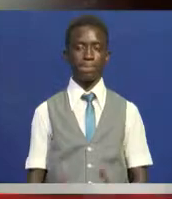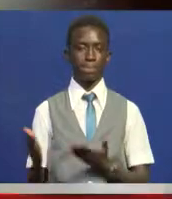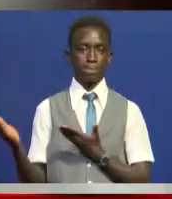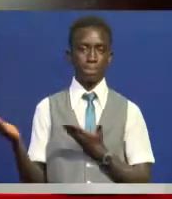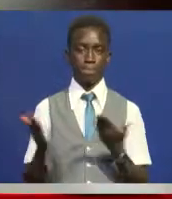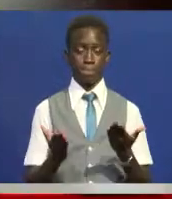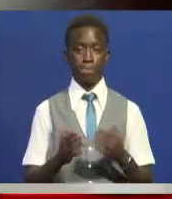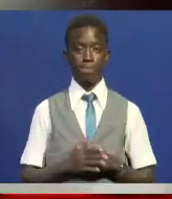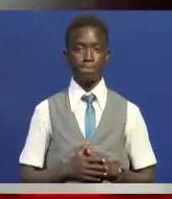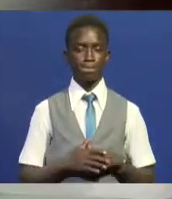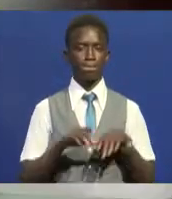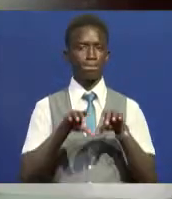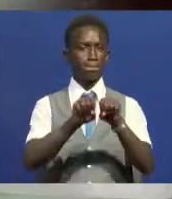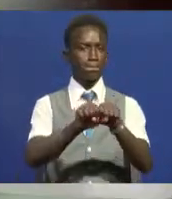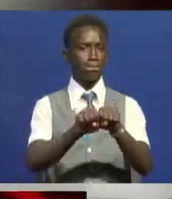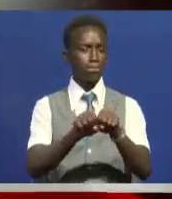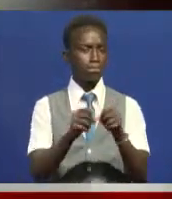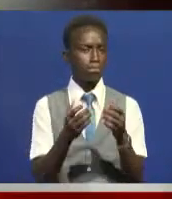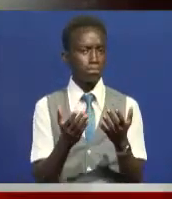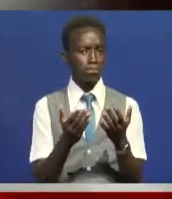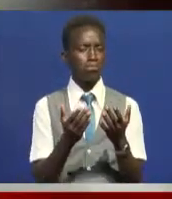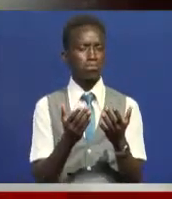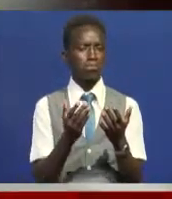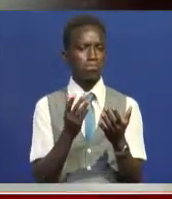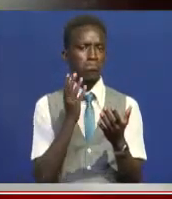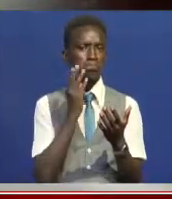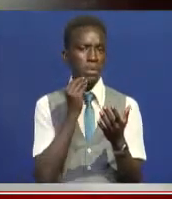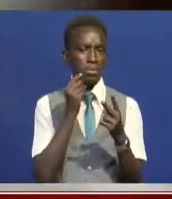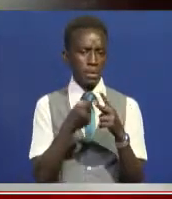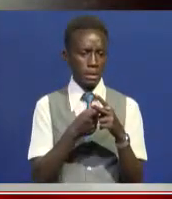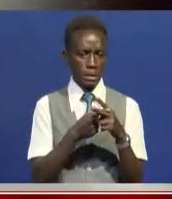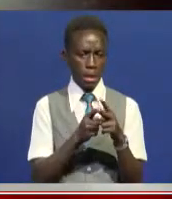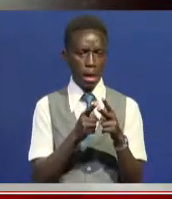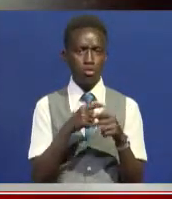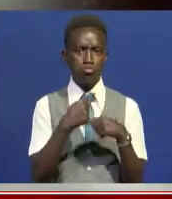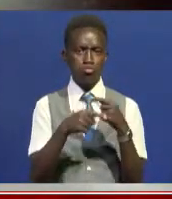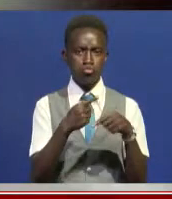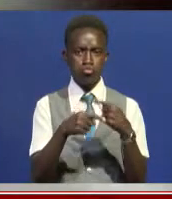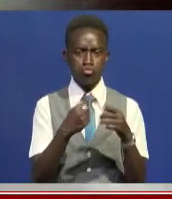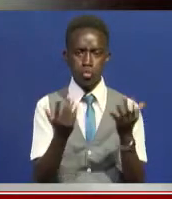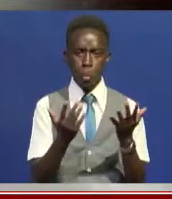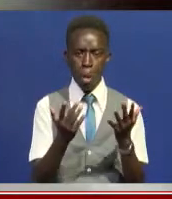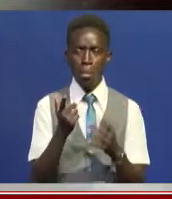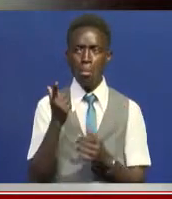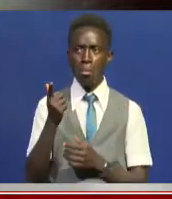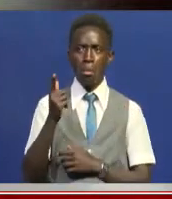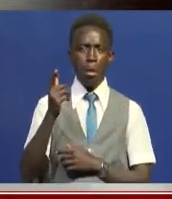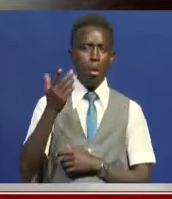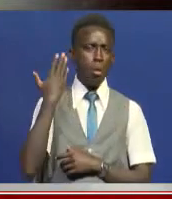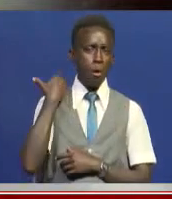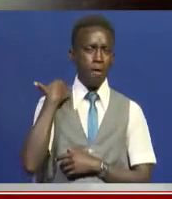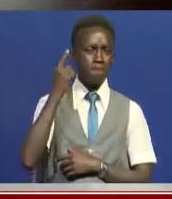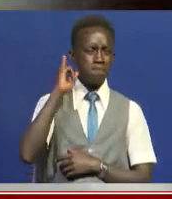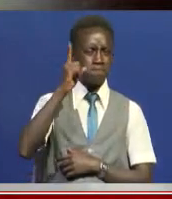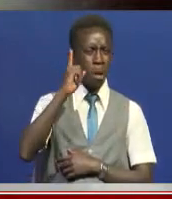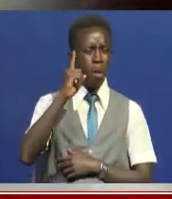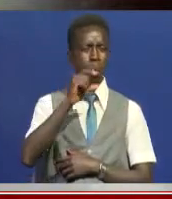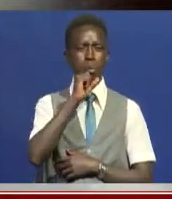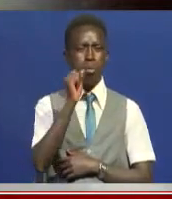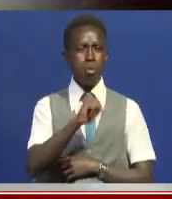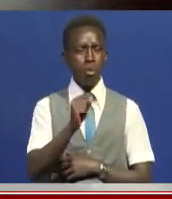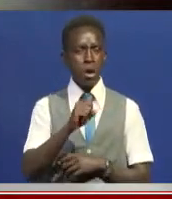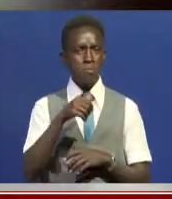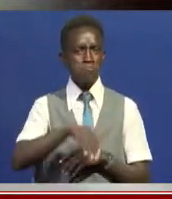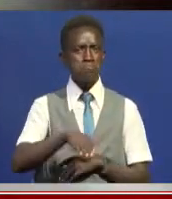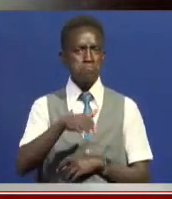Now, adoption of indigenous crops could be a solution to poor crop yields as a result of unpredictable weather patterns,